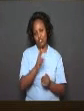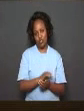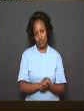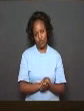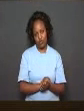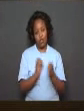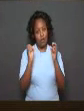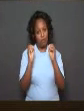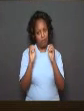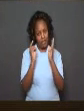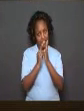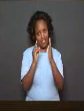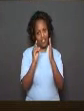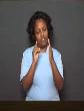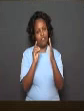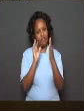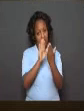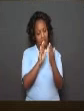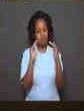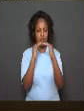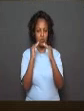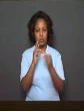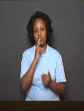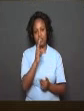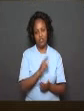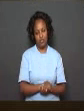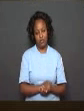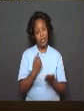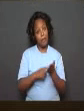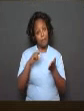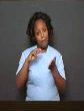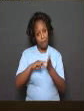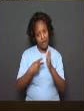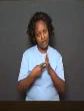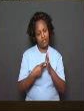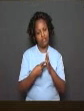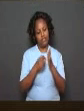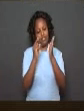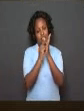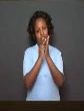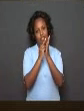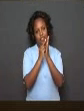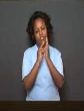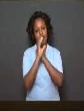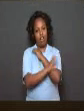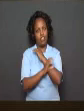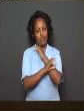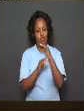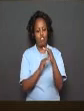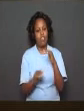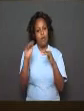equal under the law. It means that the law is supreme in the